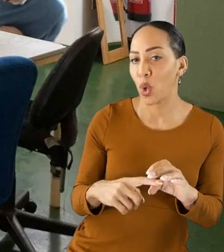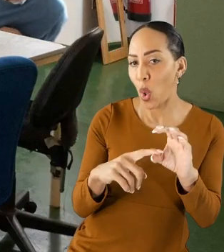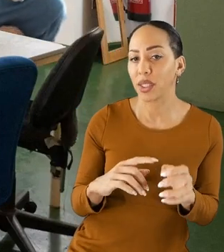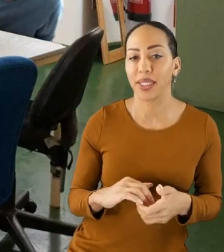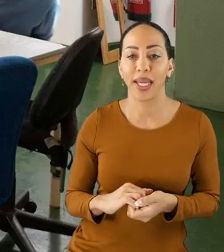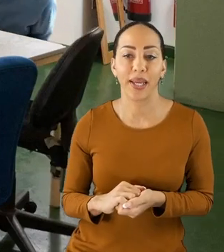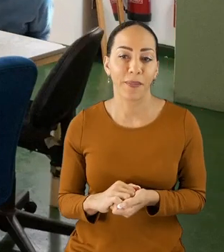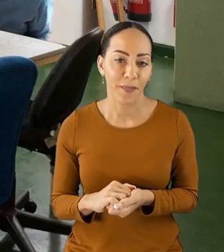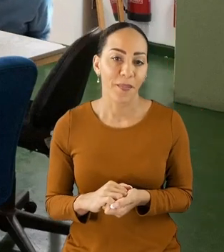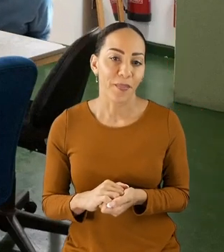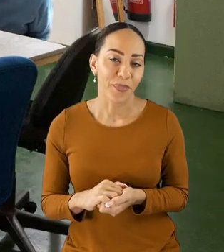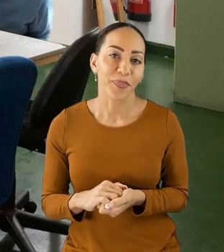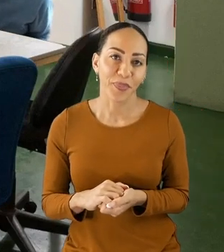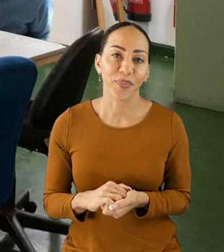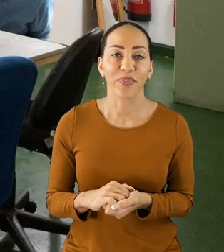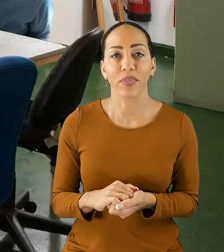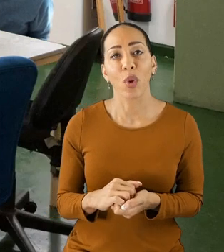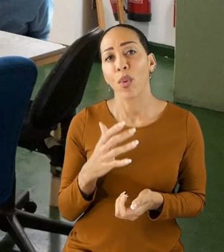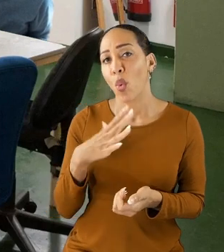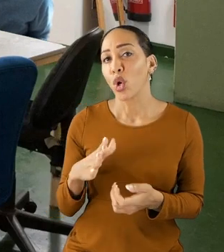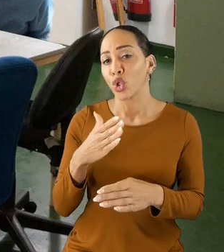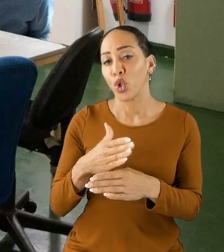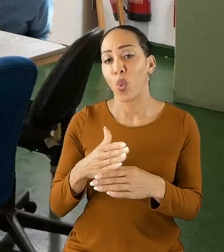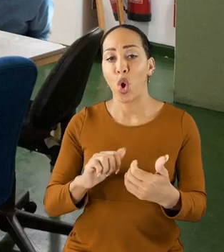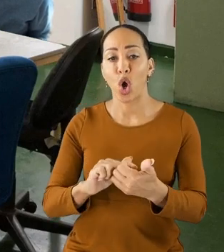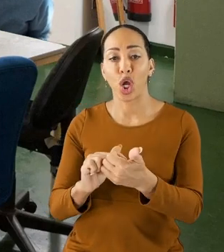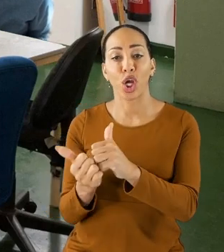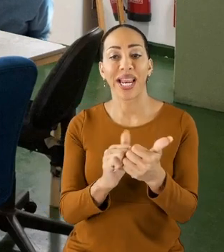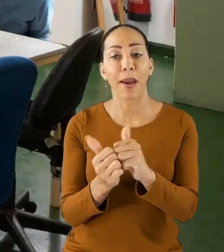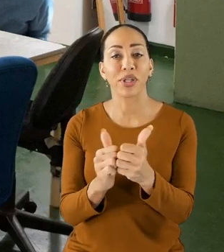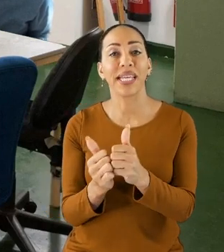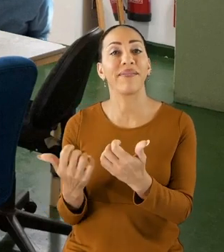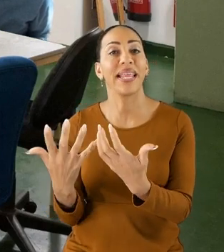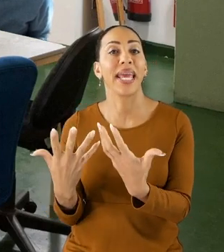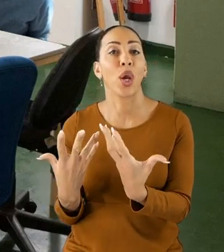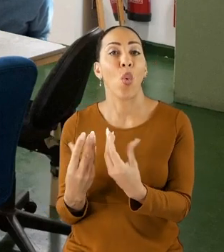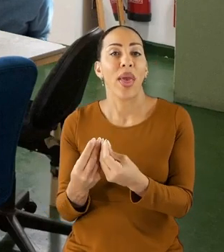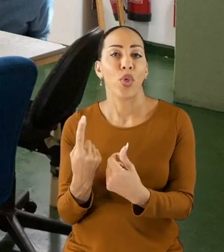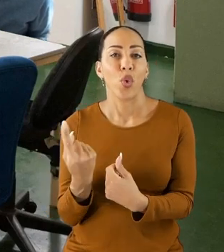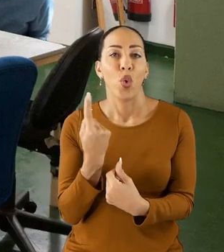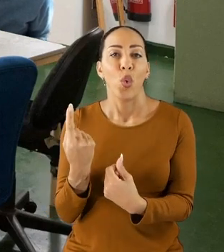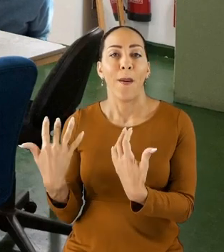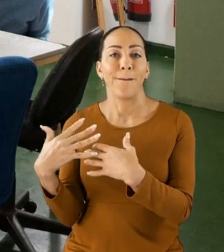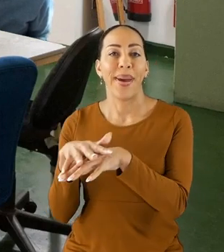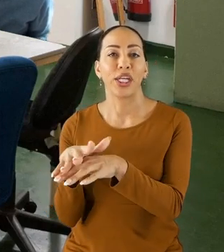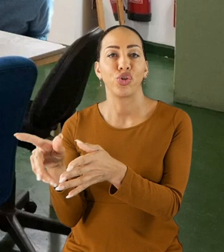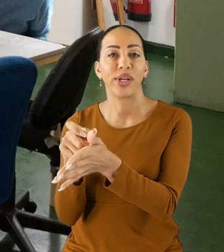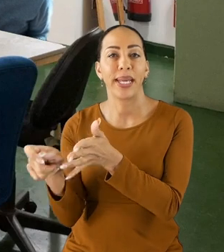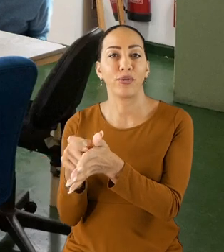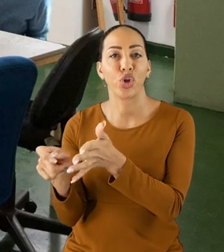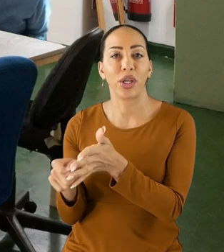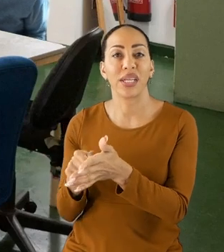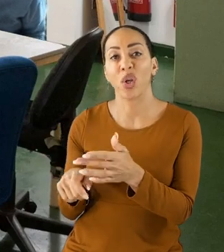that it should do. Mm. We've often toyed with the idea of maybe, you know, working more collaboratively with mainstream